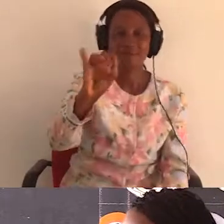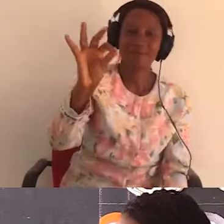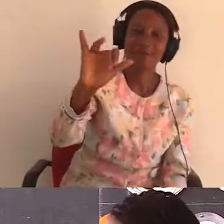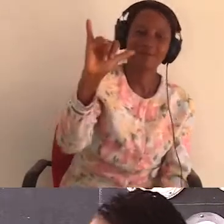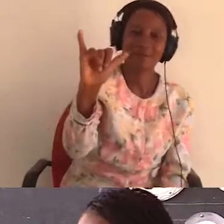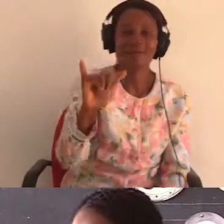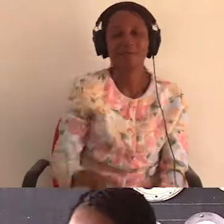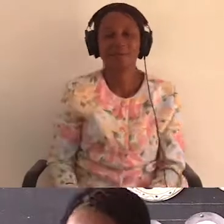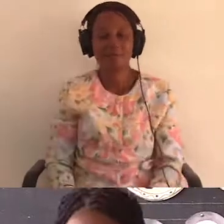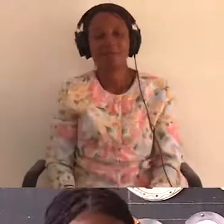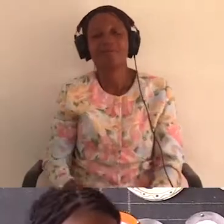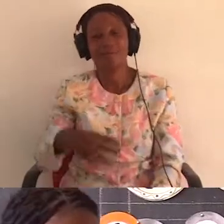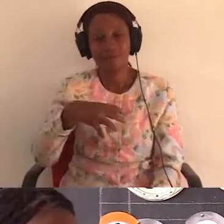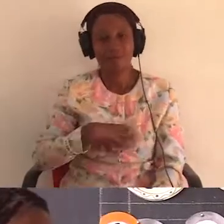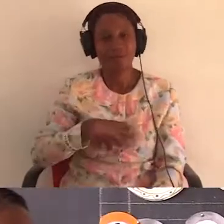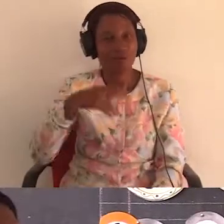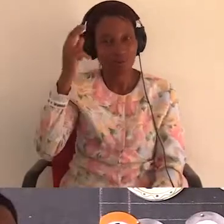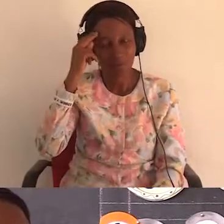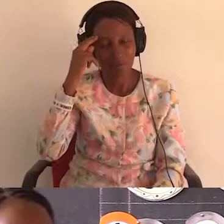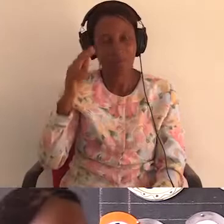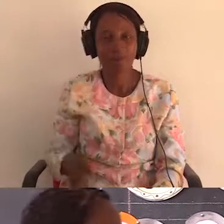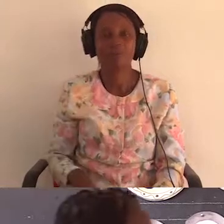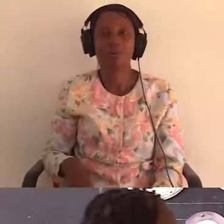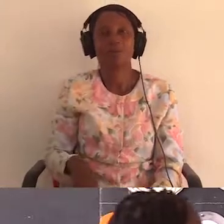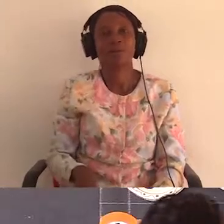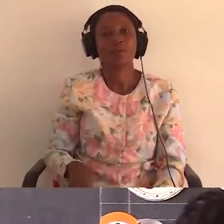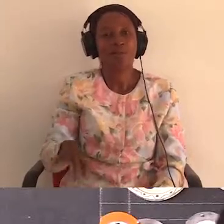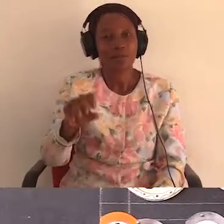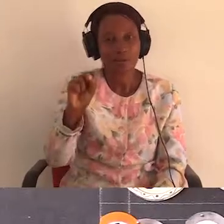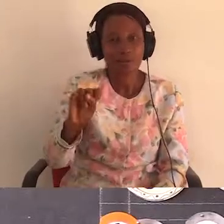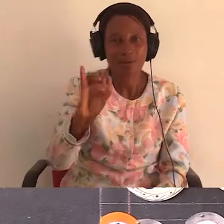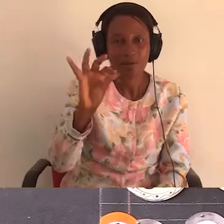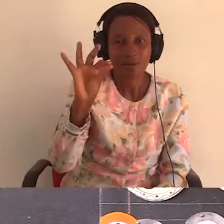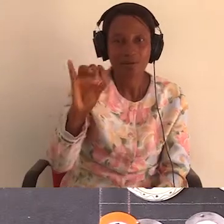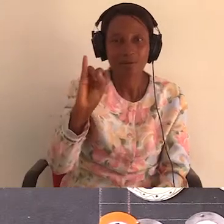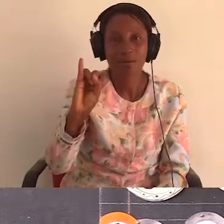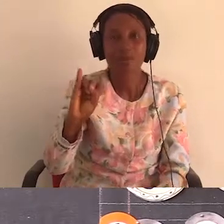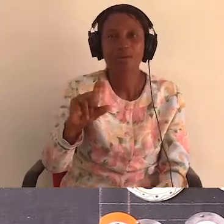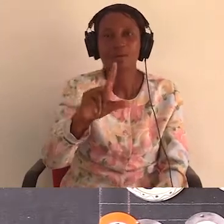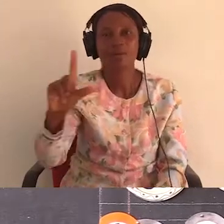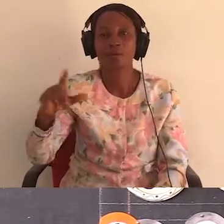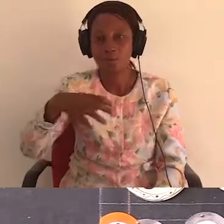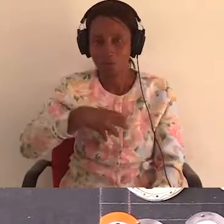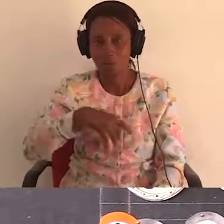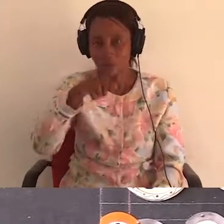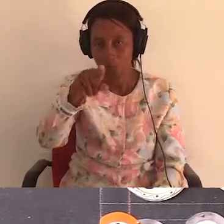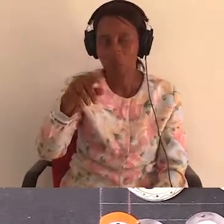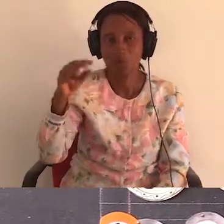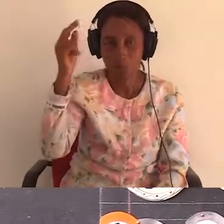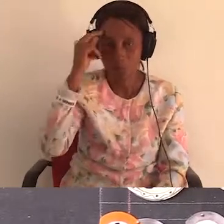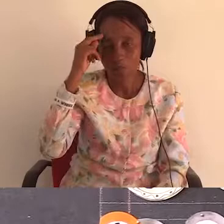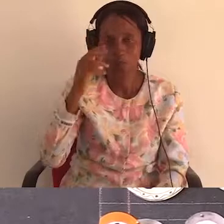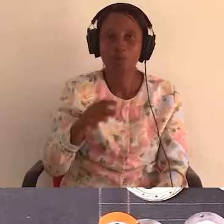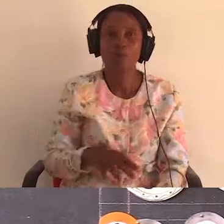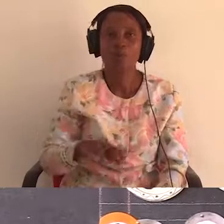I just want you to know, I want to see whether you